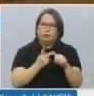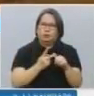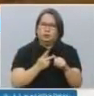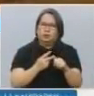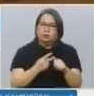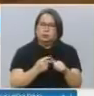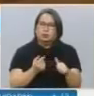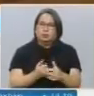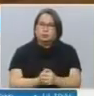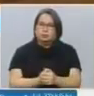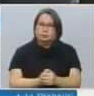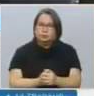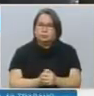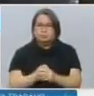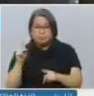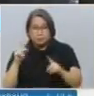And